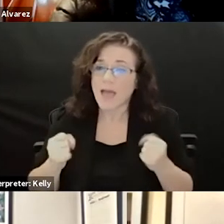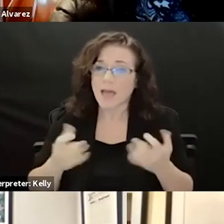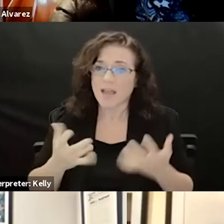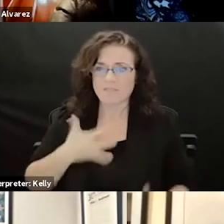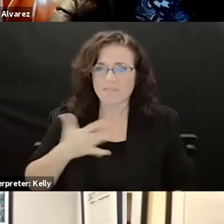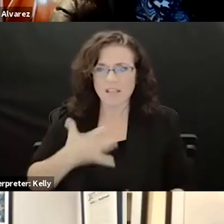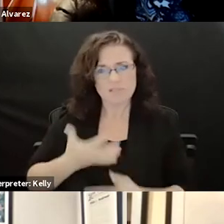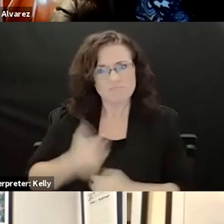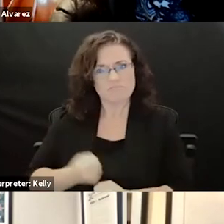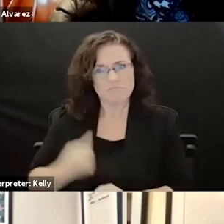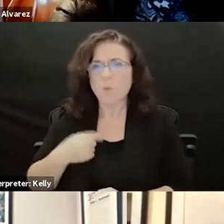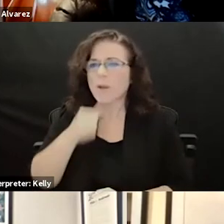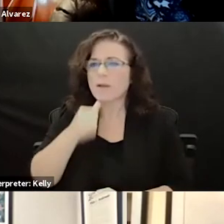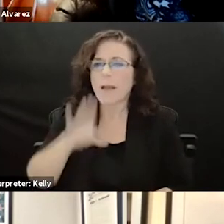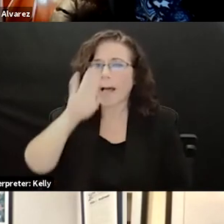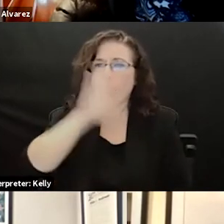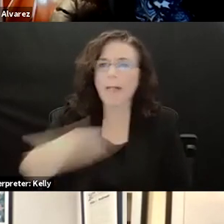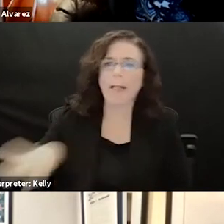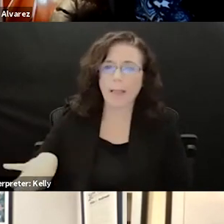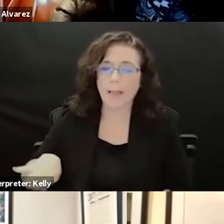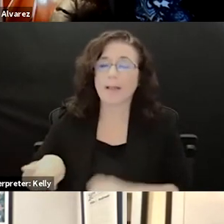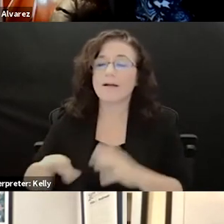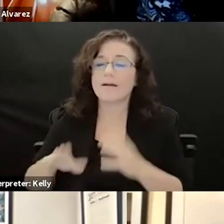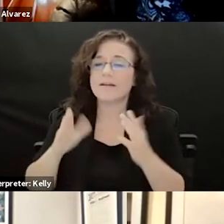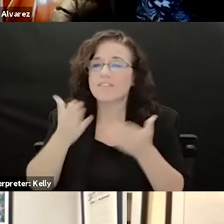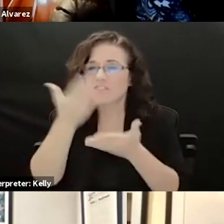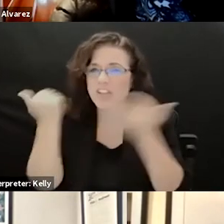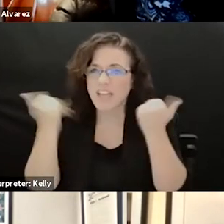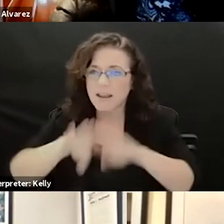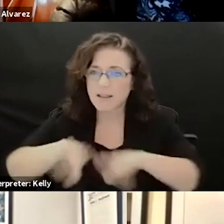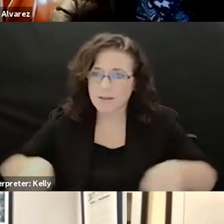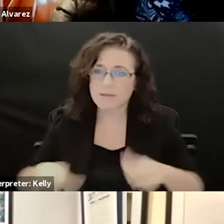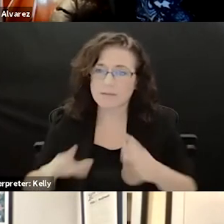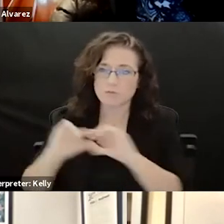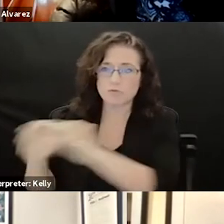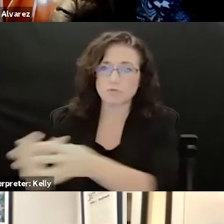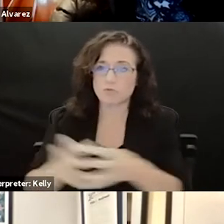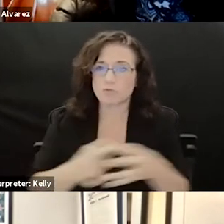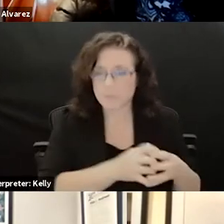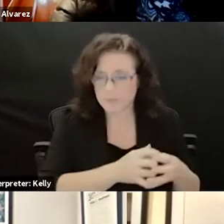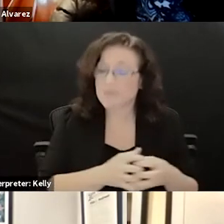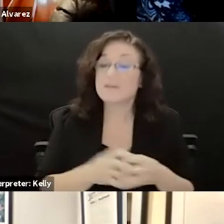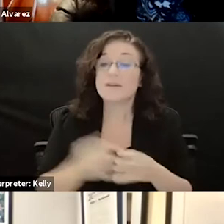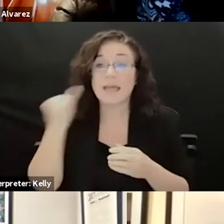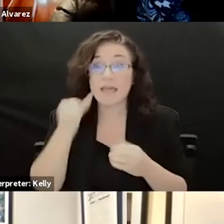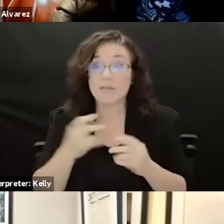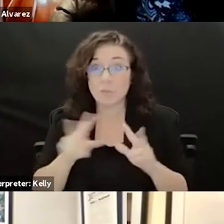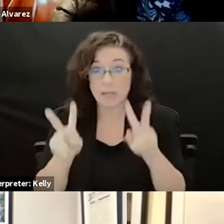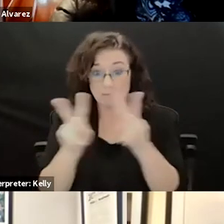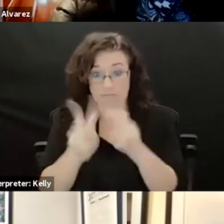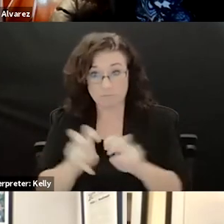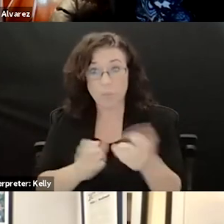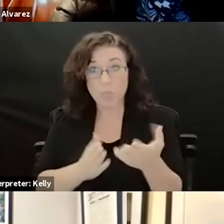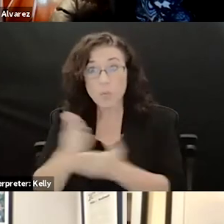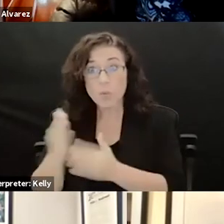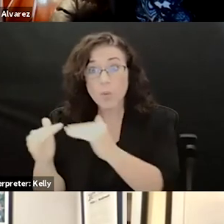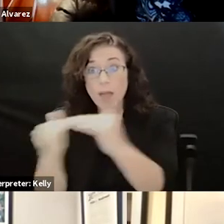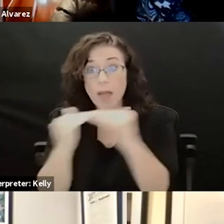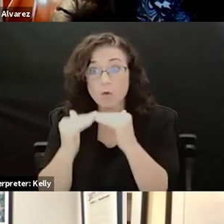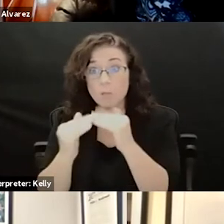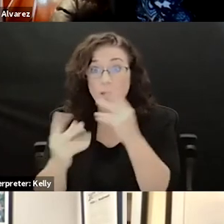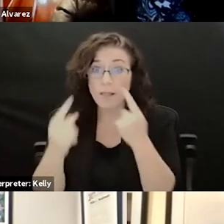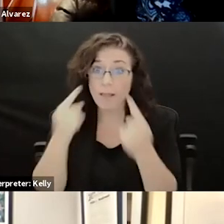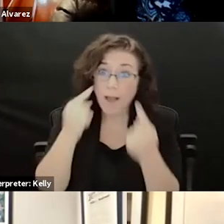you're looking across the district and making sure that everyone is included in that and that becomes the basis of the conversation even though one may not be